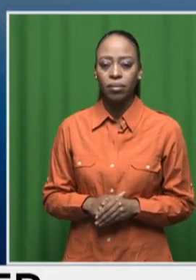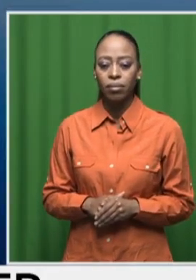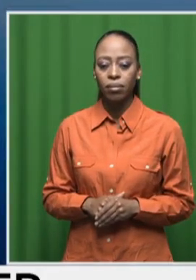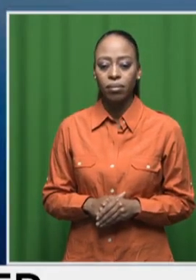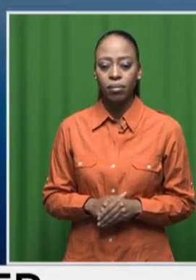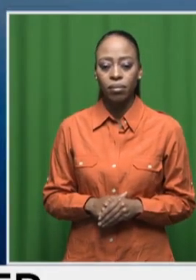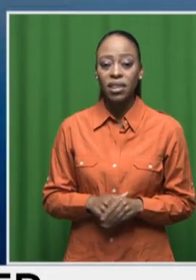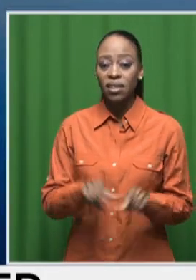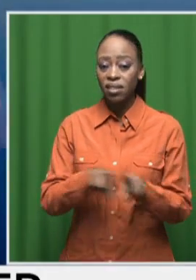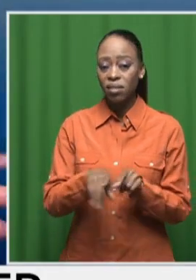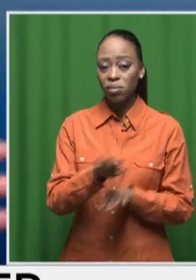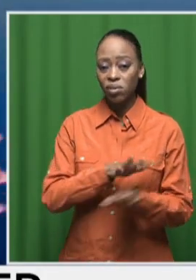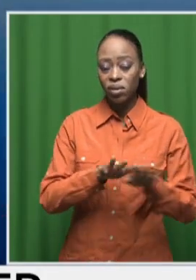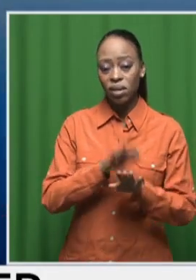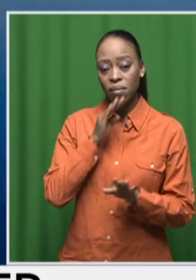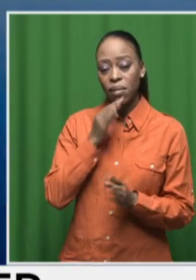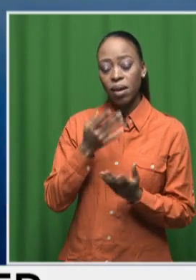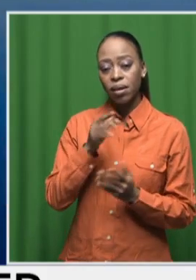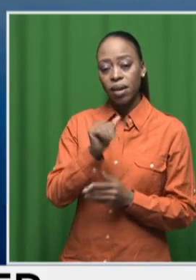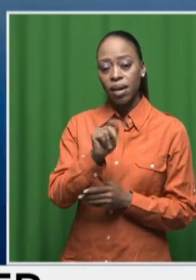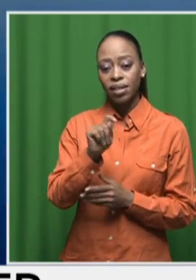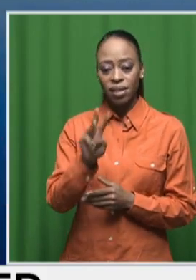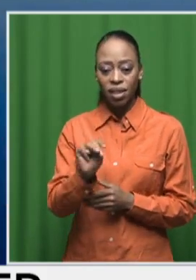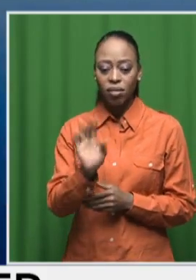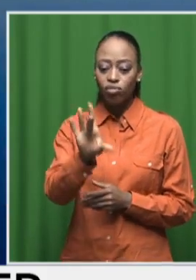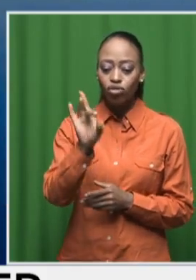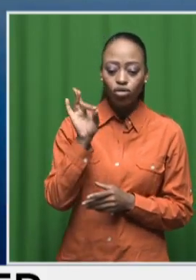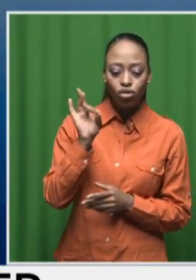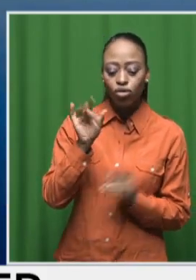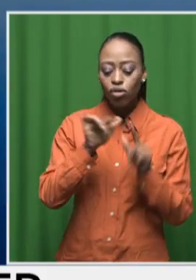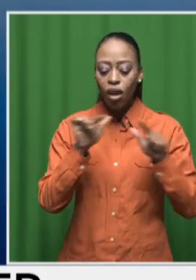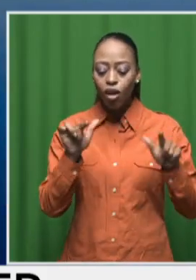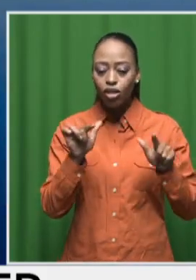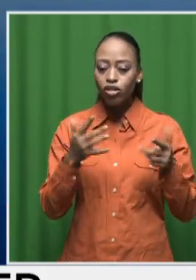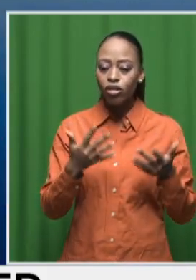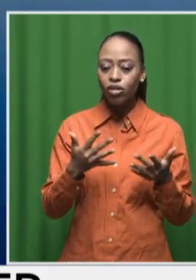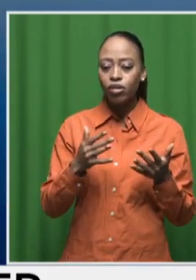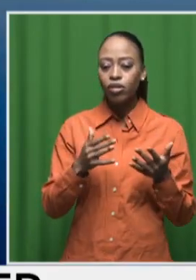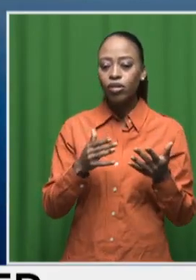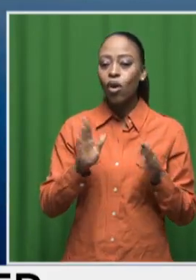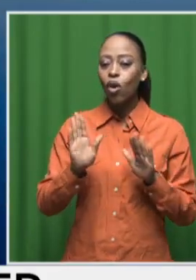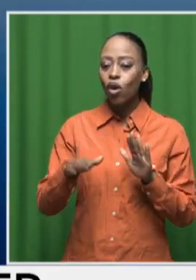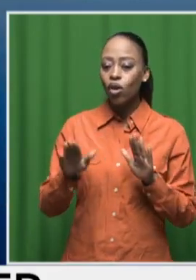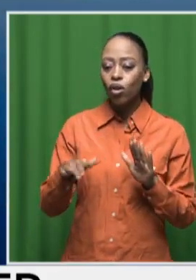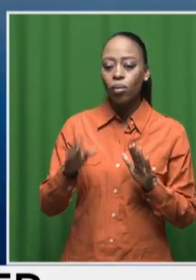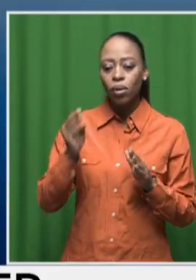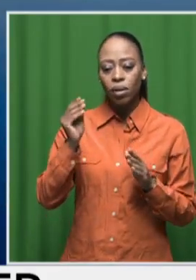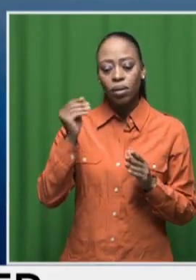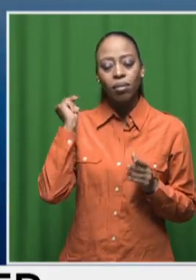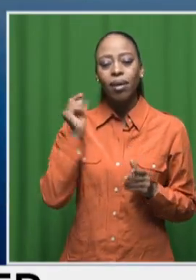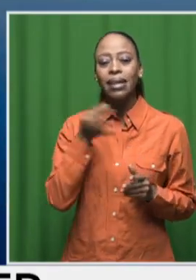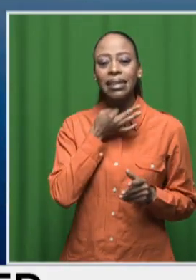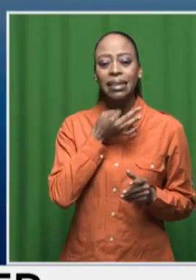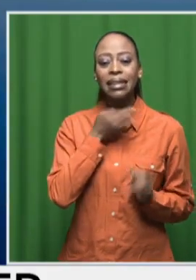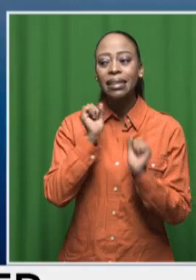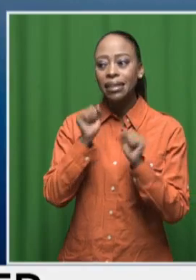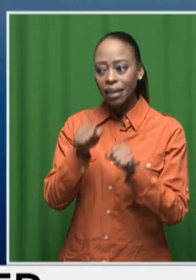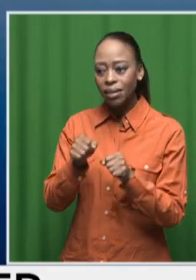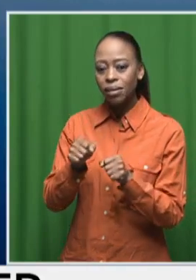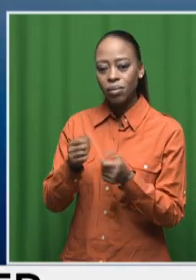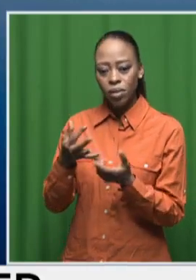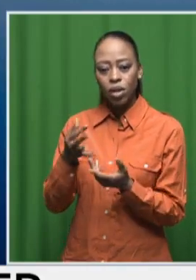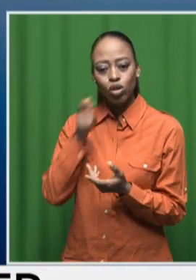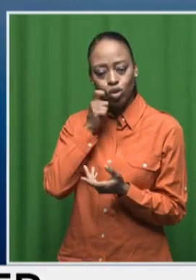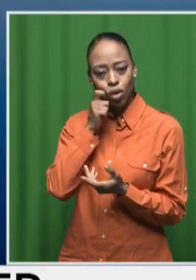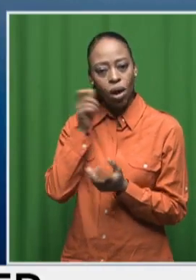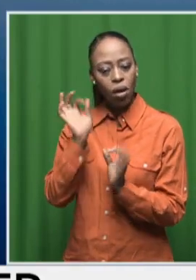it going to be a similar situation when you get to the ATM, you choose, the languages? For automatically I just go to English, even though I speak fluent